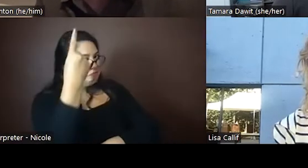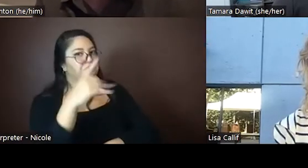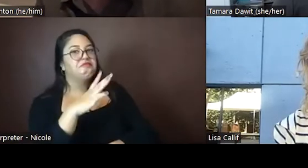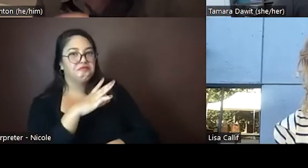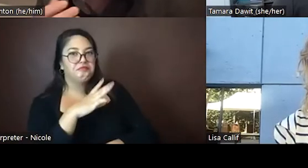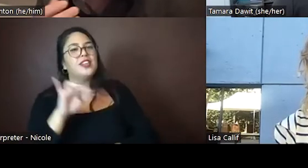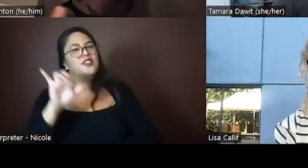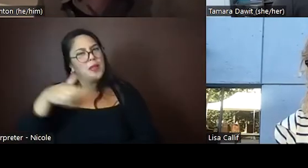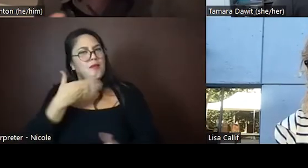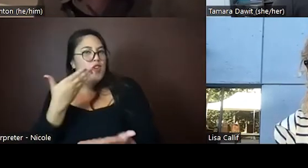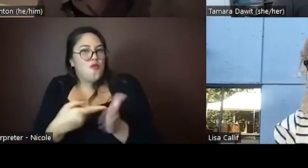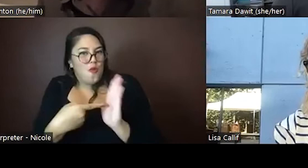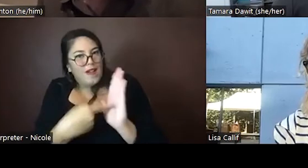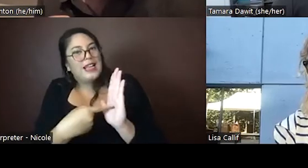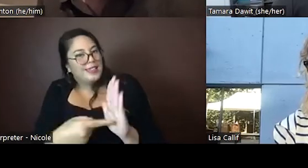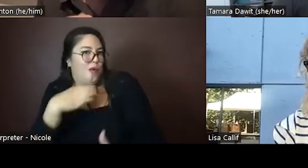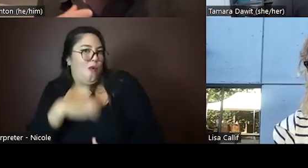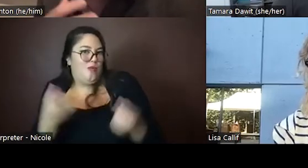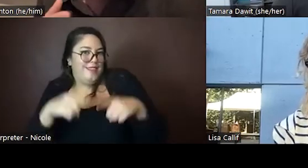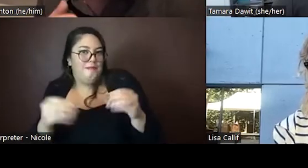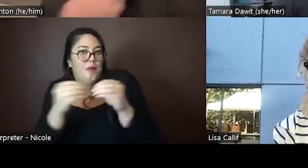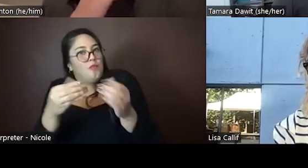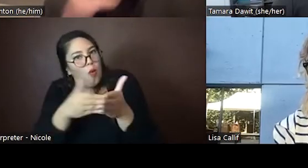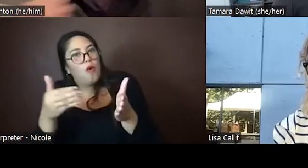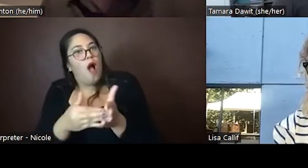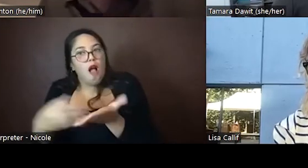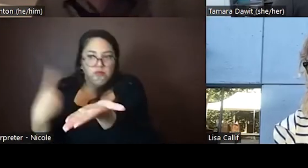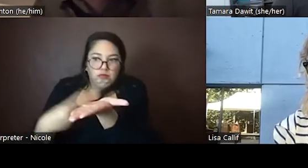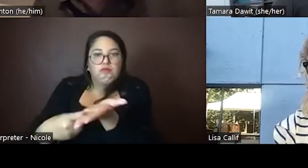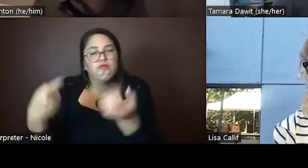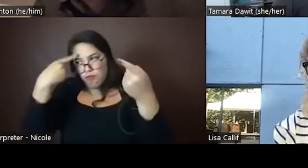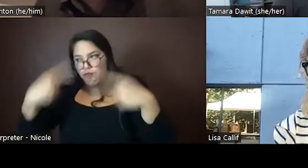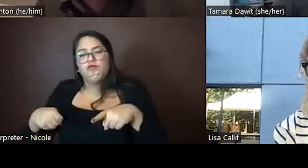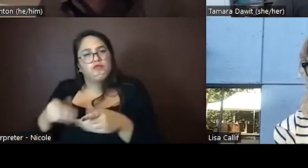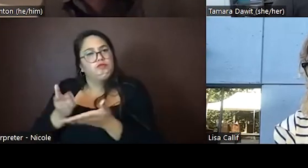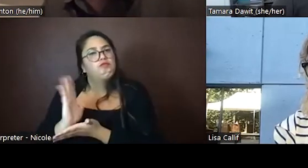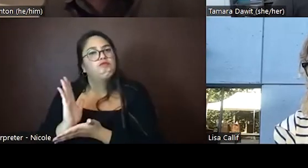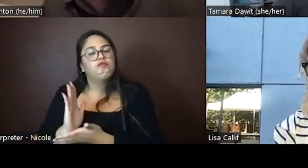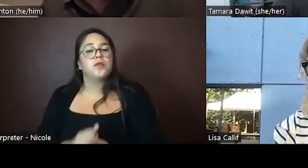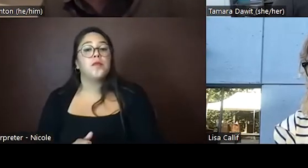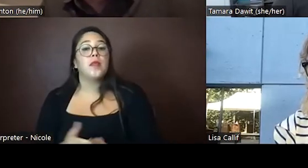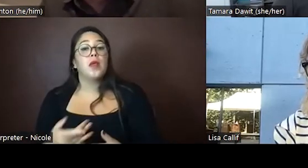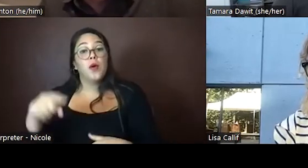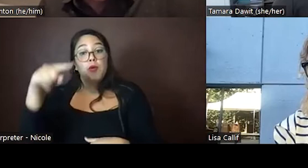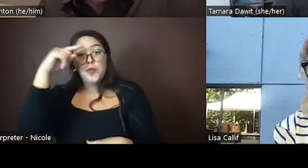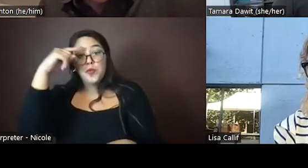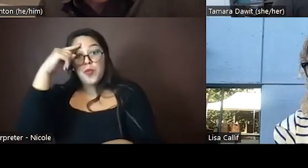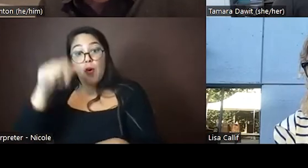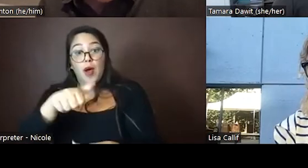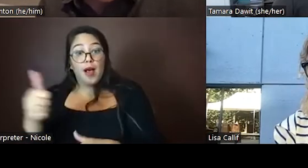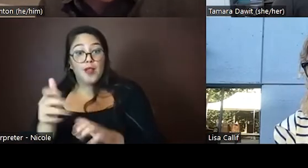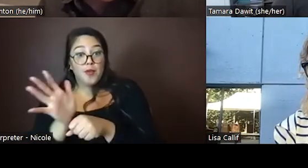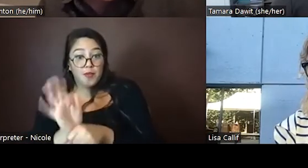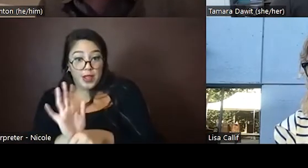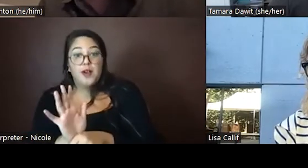switch kind of into the festival realm, I just wanna start with an opening credo that I think is probably a little bit,